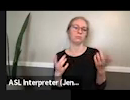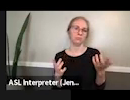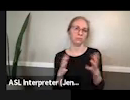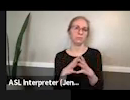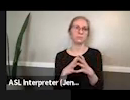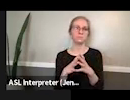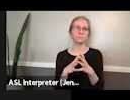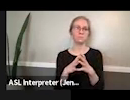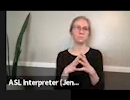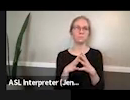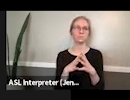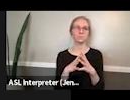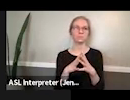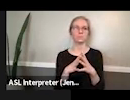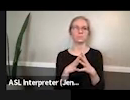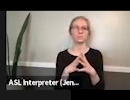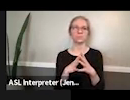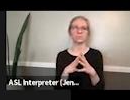say,